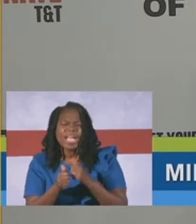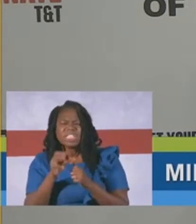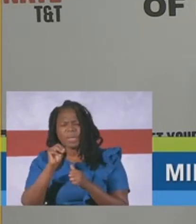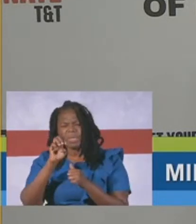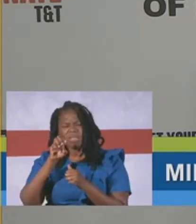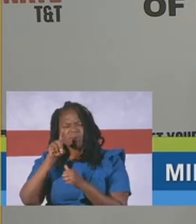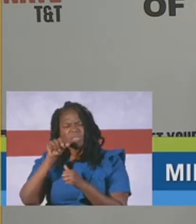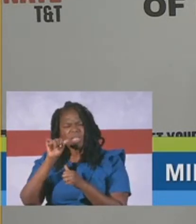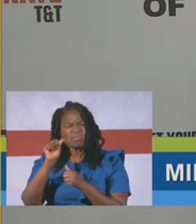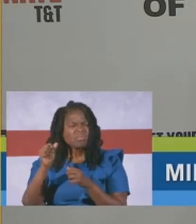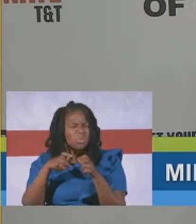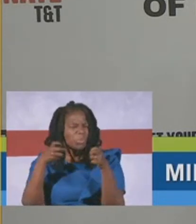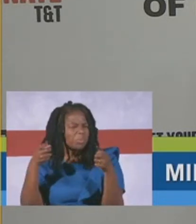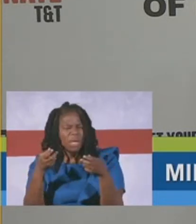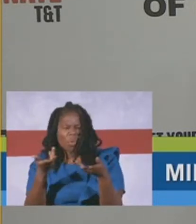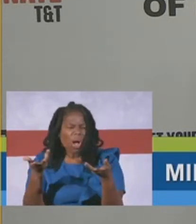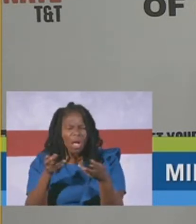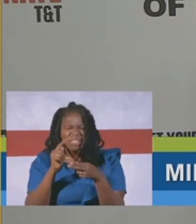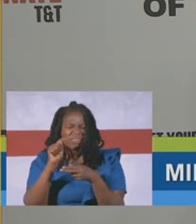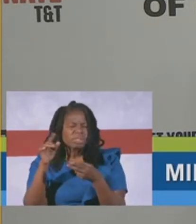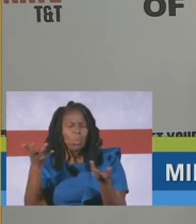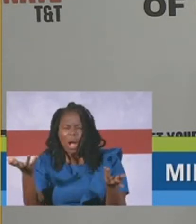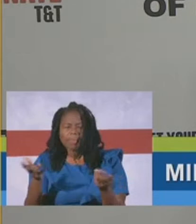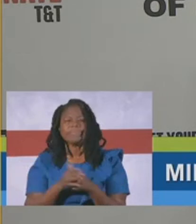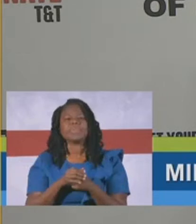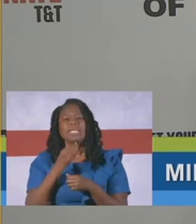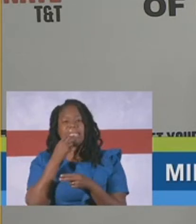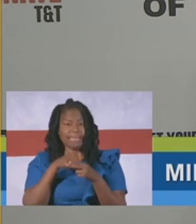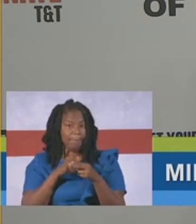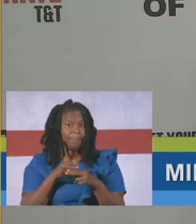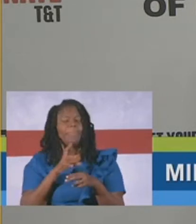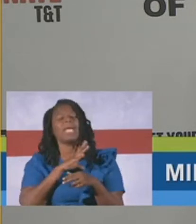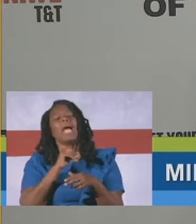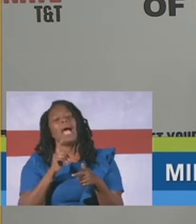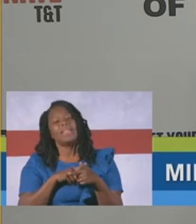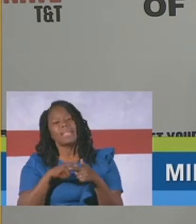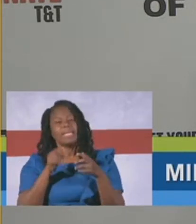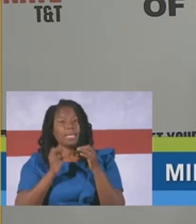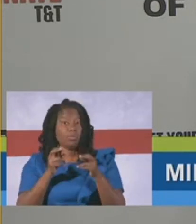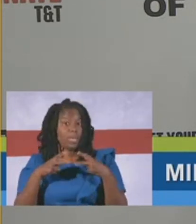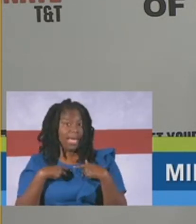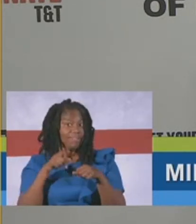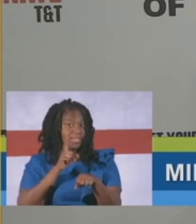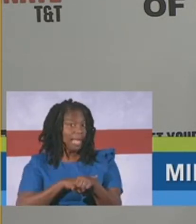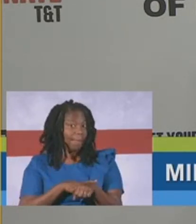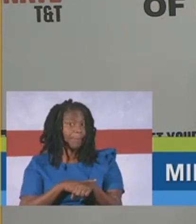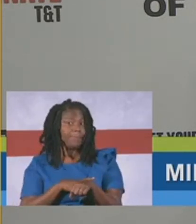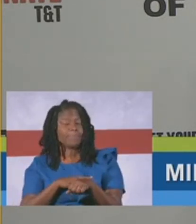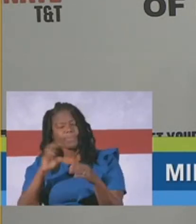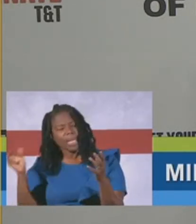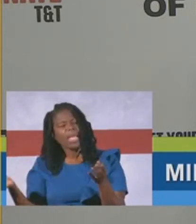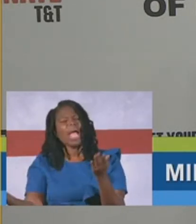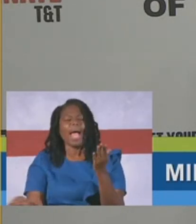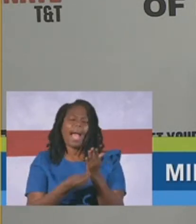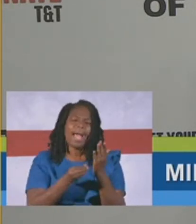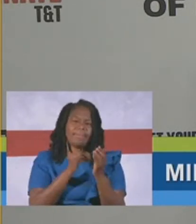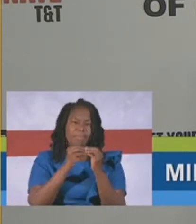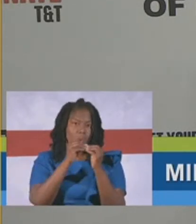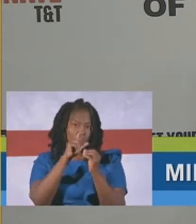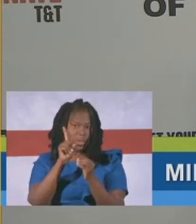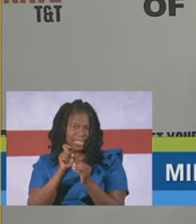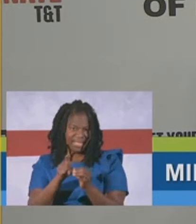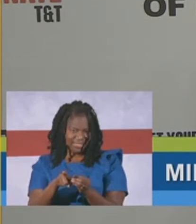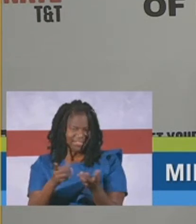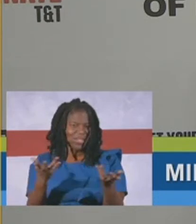than 2 questions at any point in time. And if we have time, we will come back and field some more questions from the